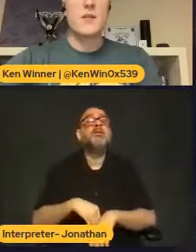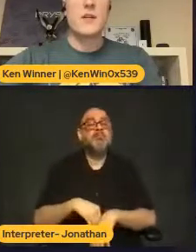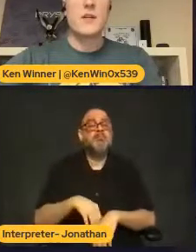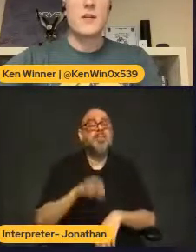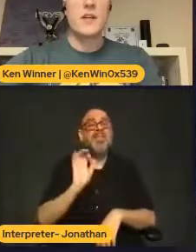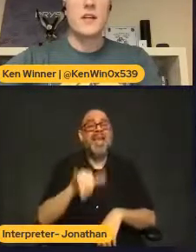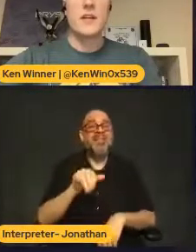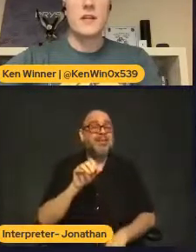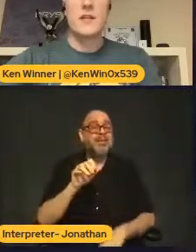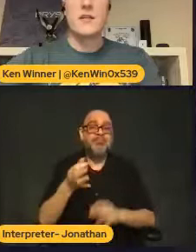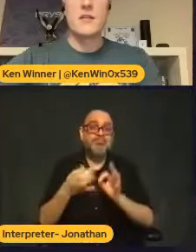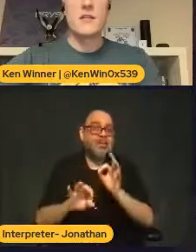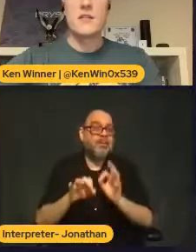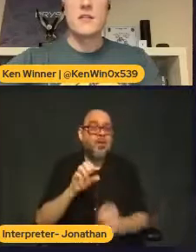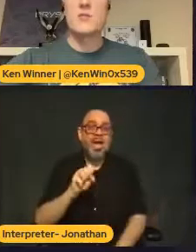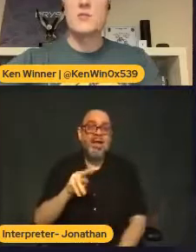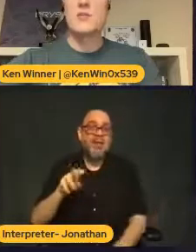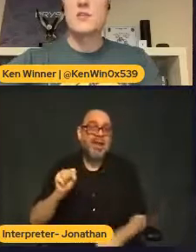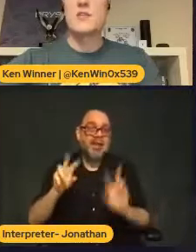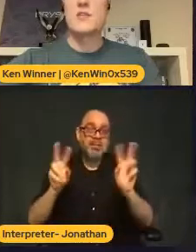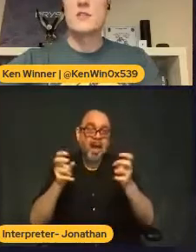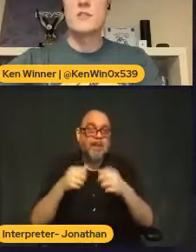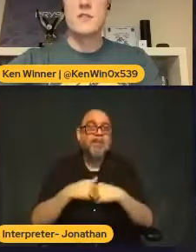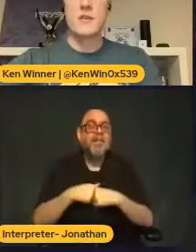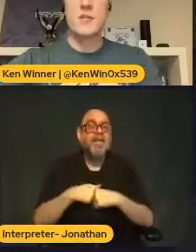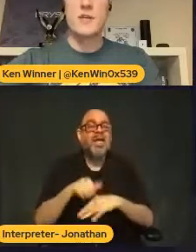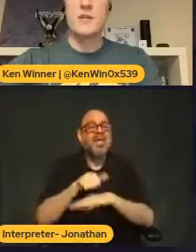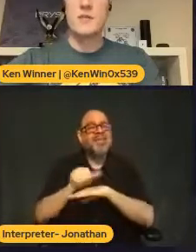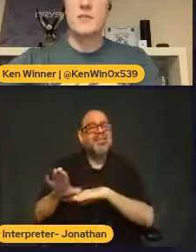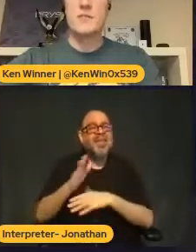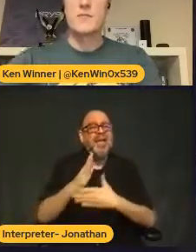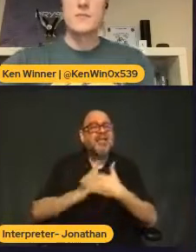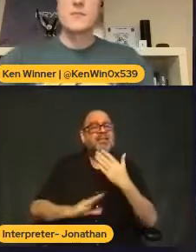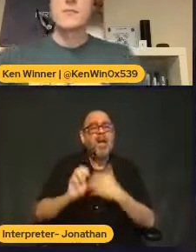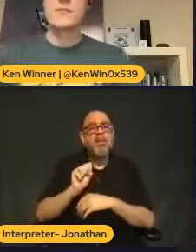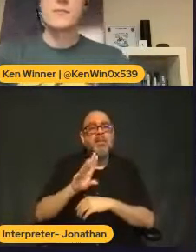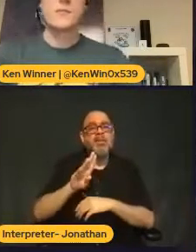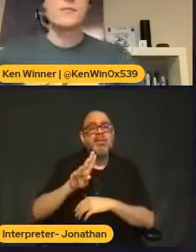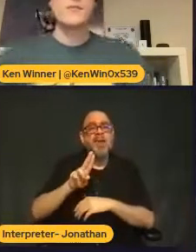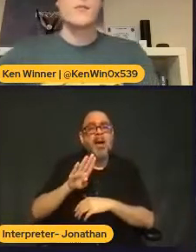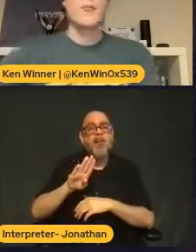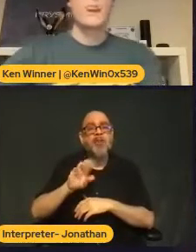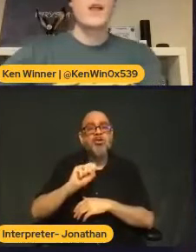SNS topic, and it sends some subscriptions to some different emails.